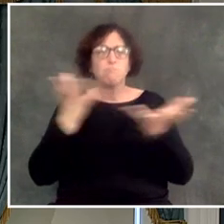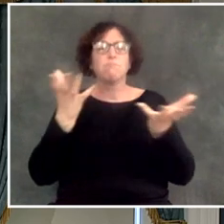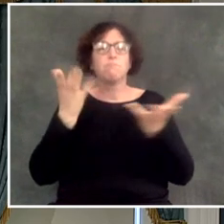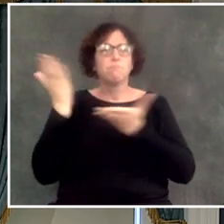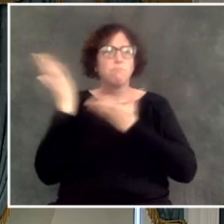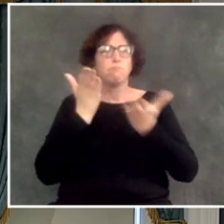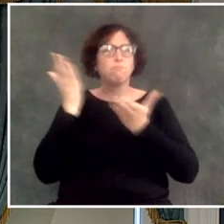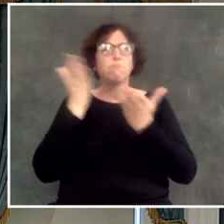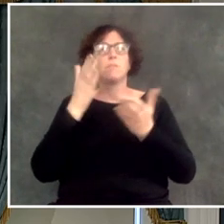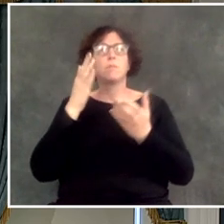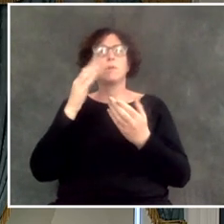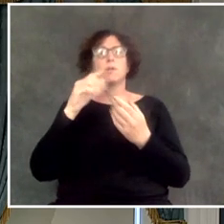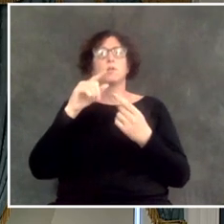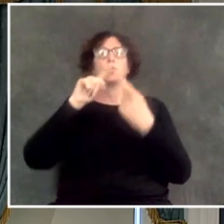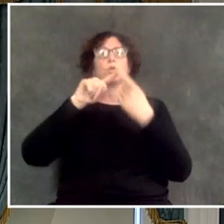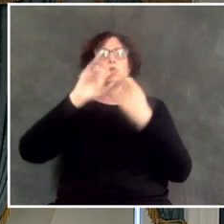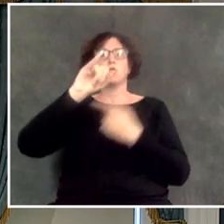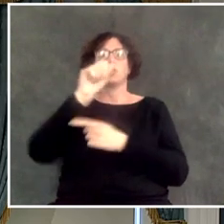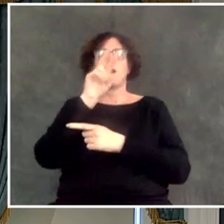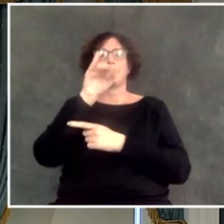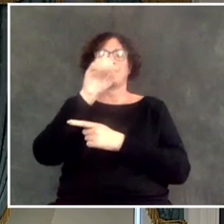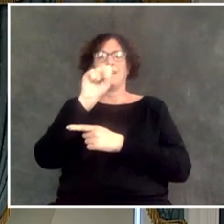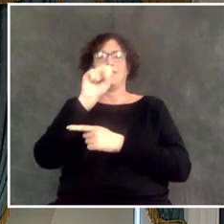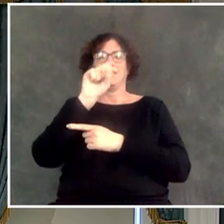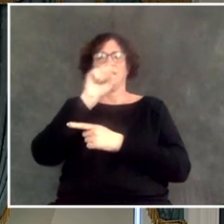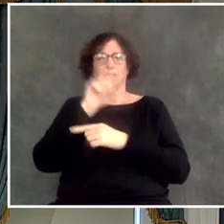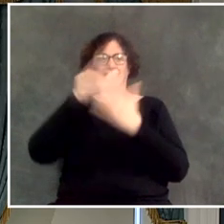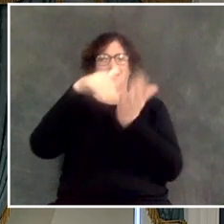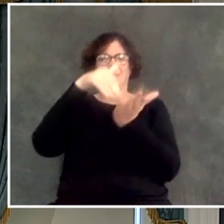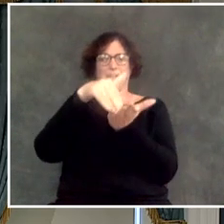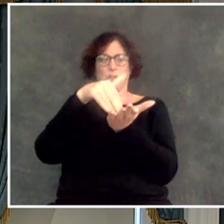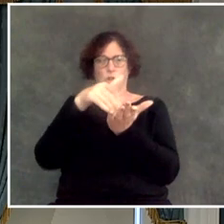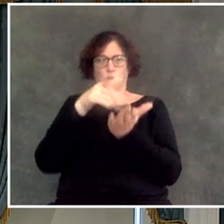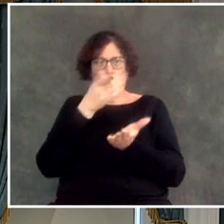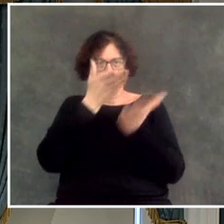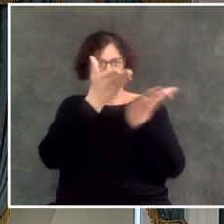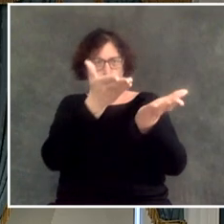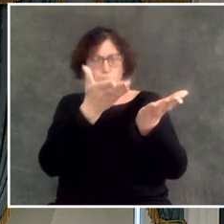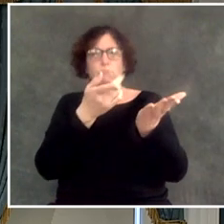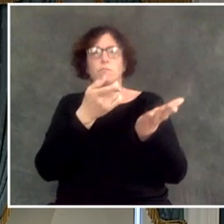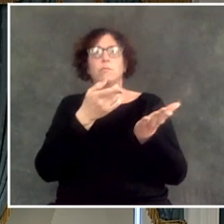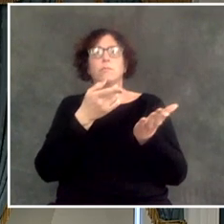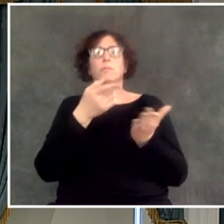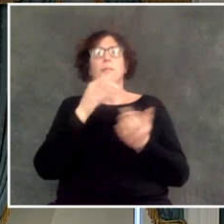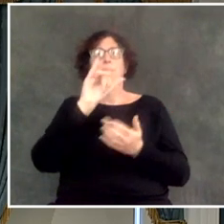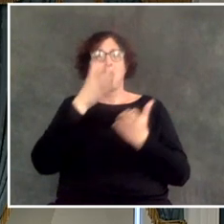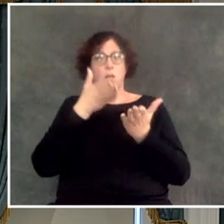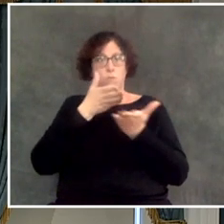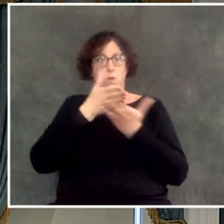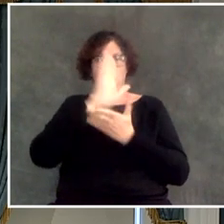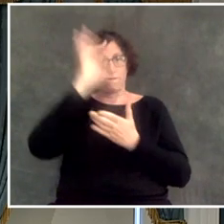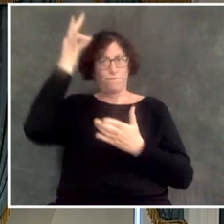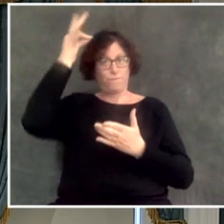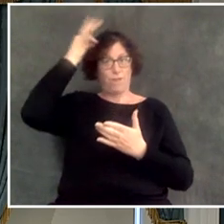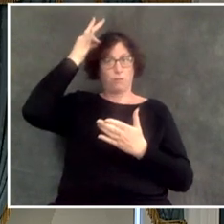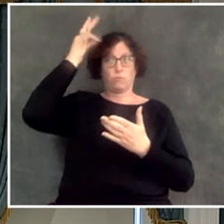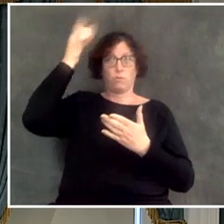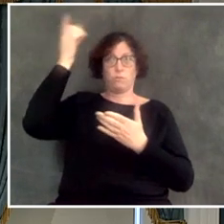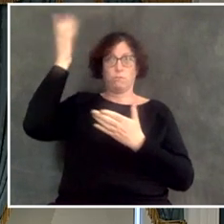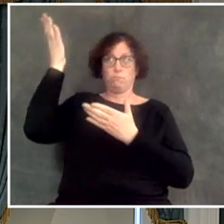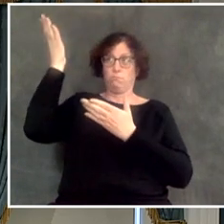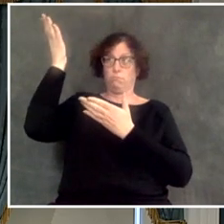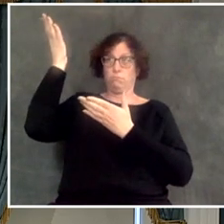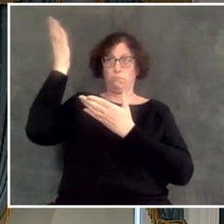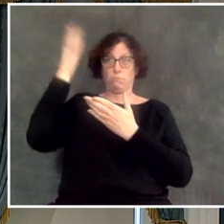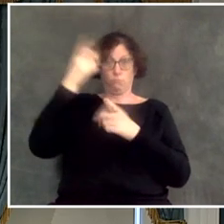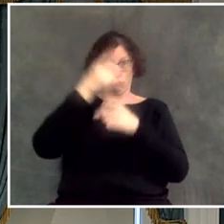That is, if I'm not mistaken, completely supplied by the federal government with federal healthcare workers. And I'm wondering if